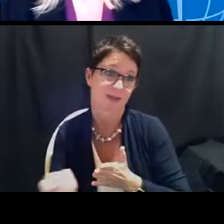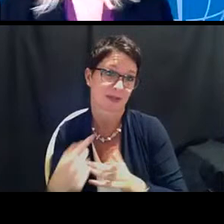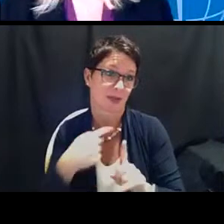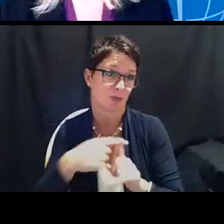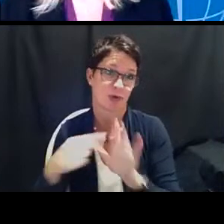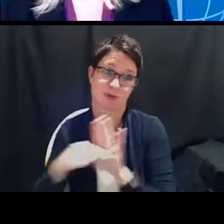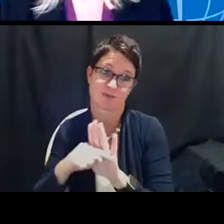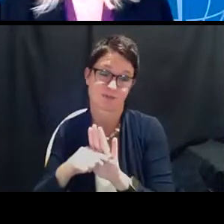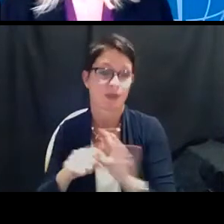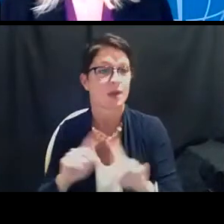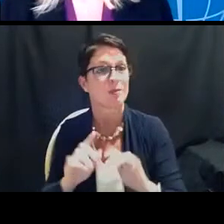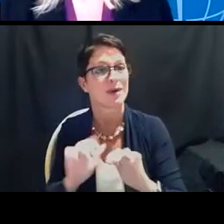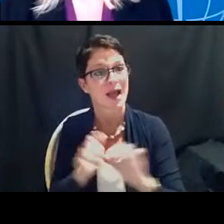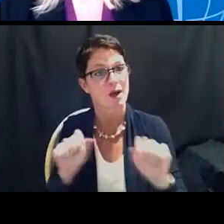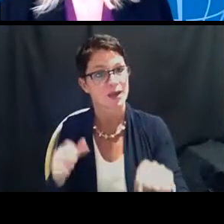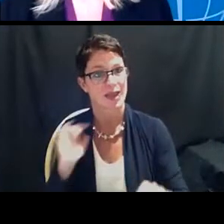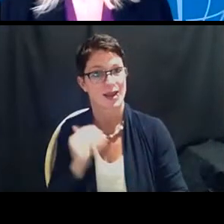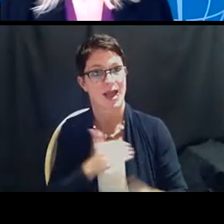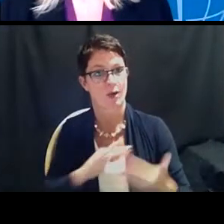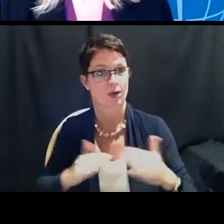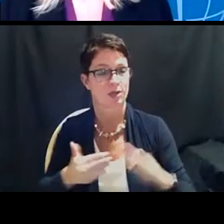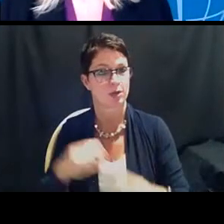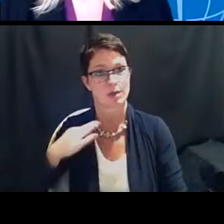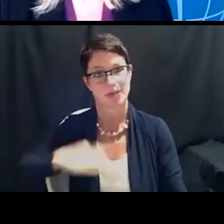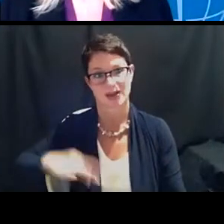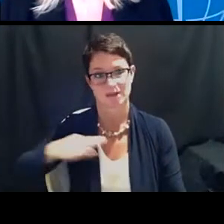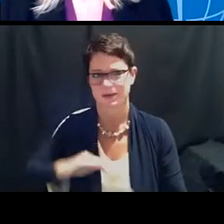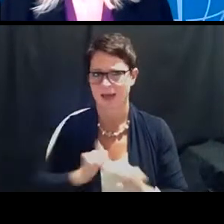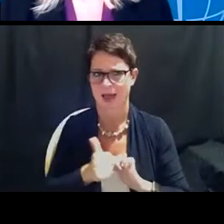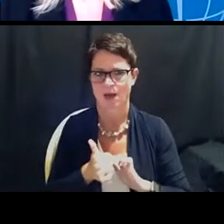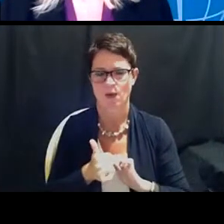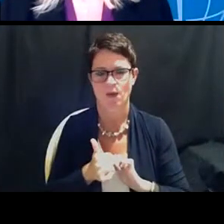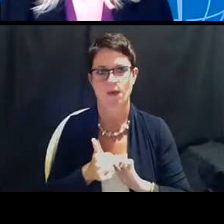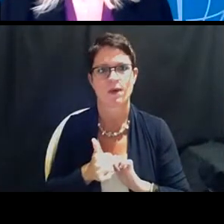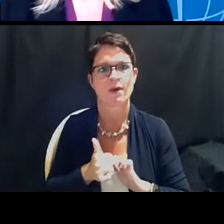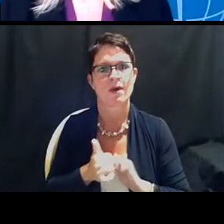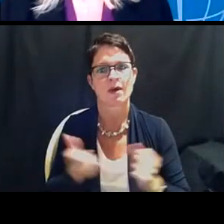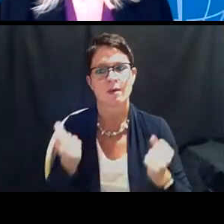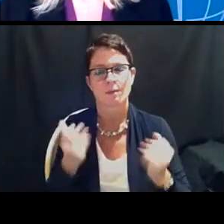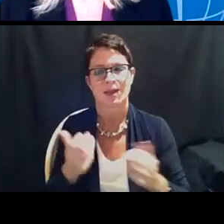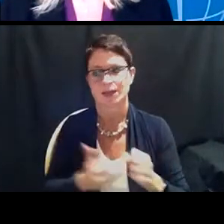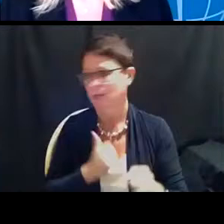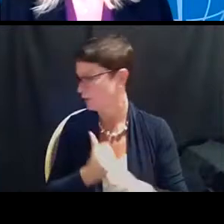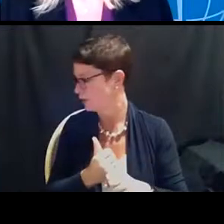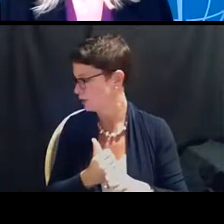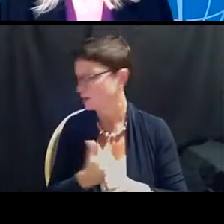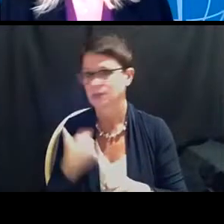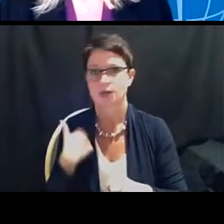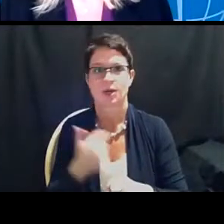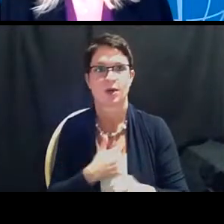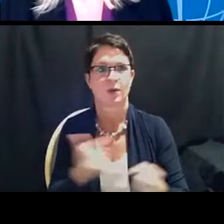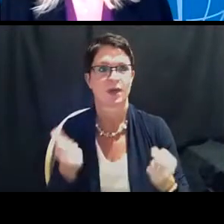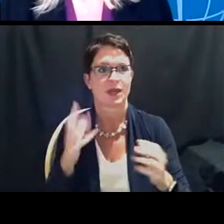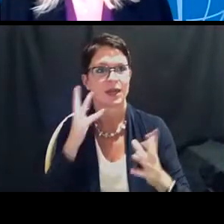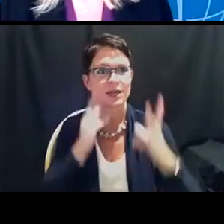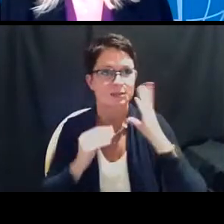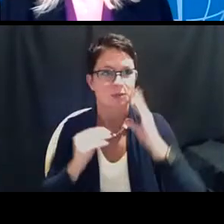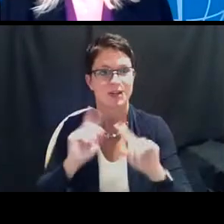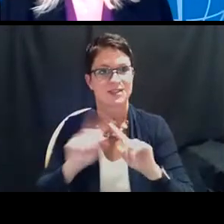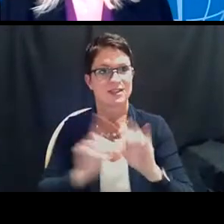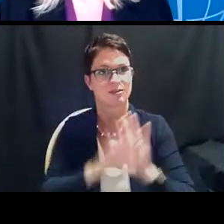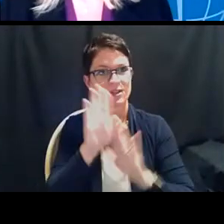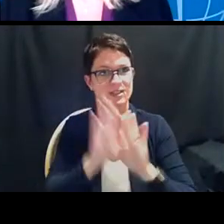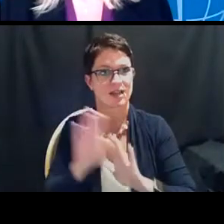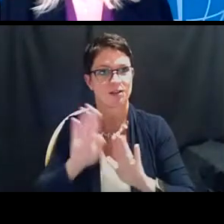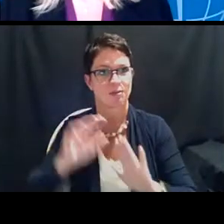is how will our community benefit? For many years, we've experienced several large developments growing around